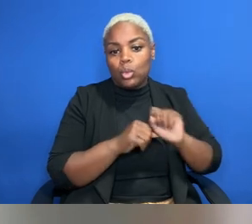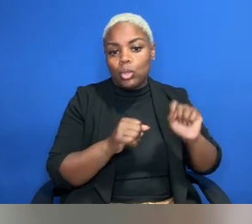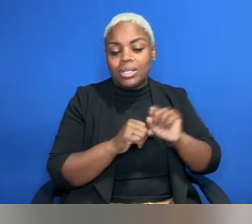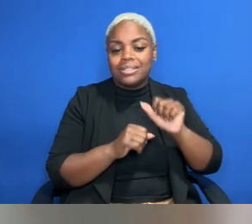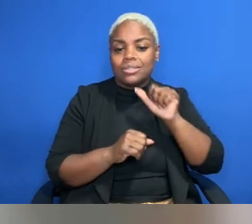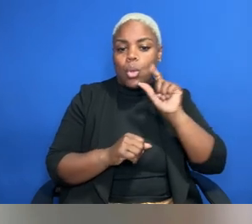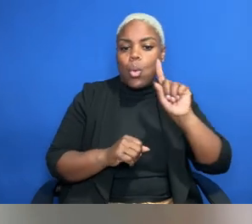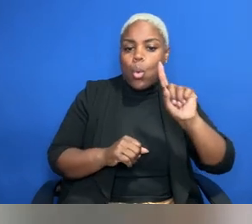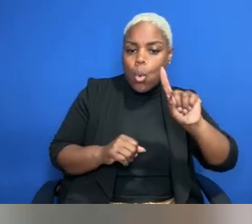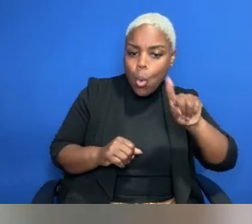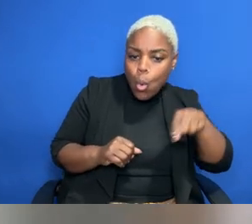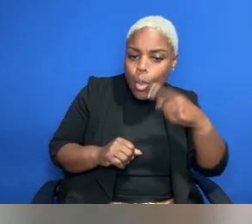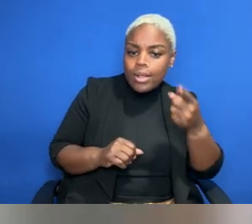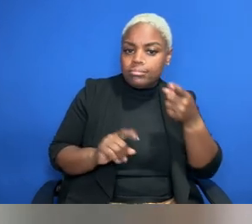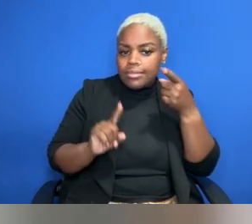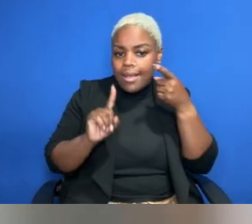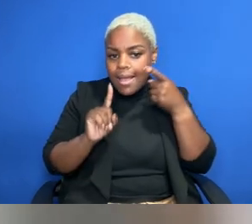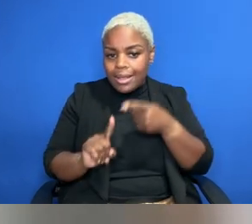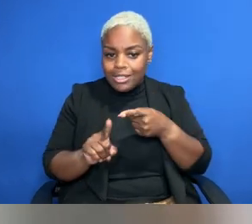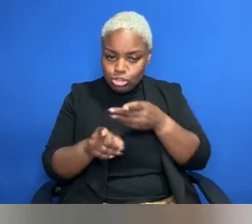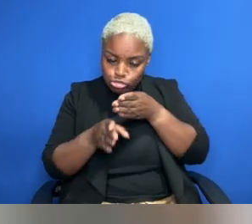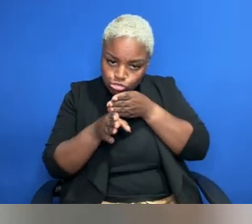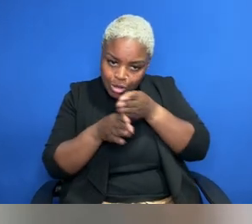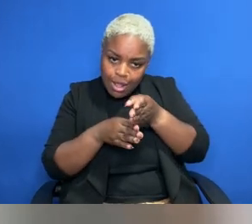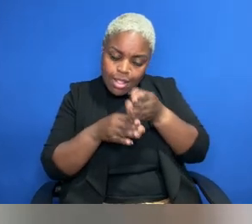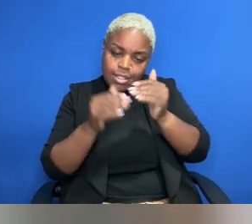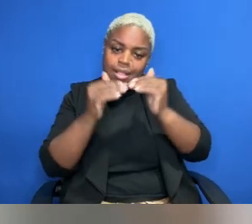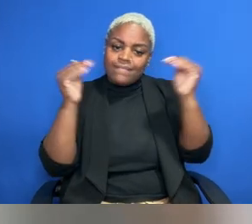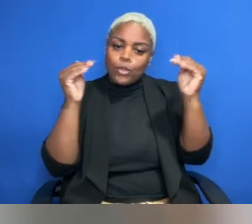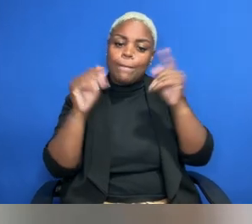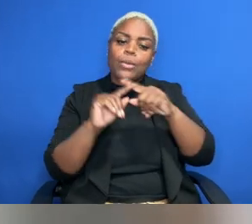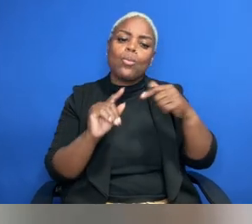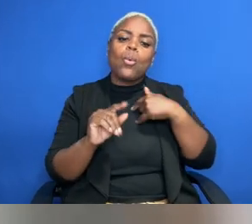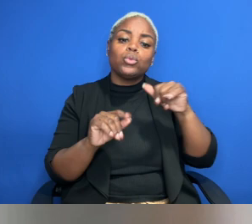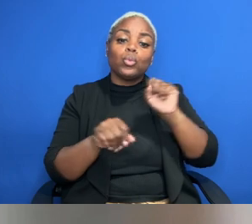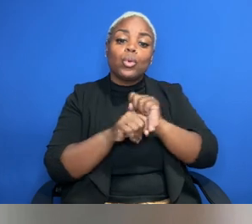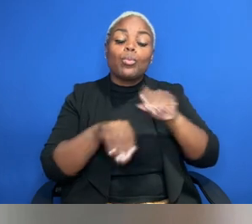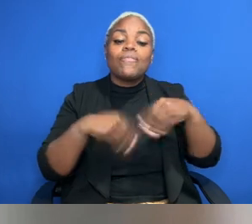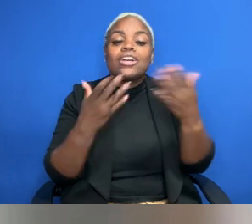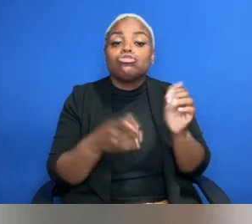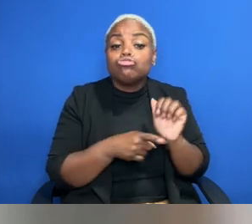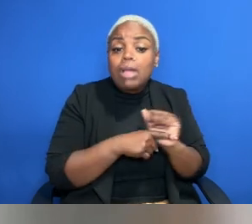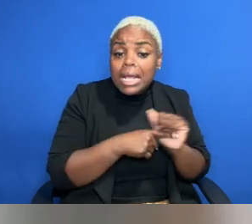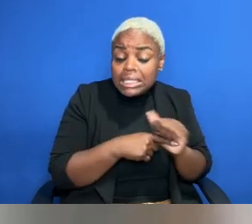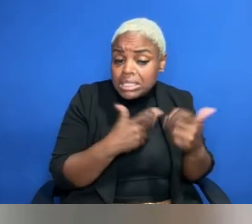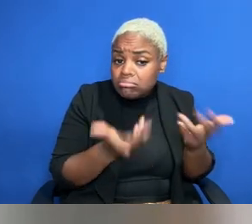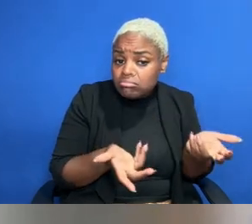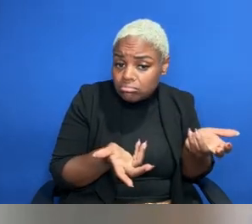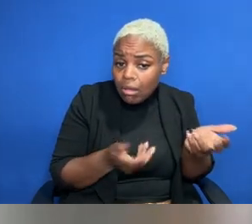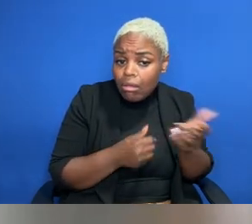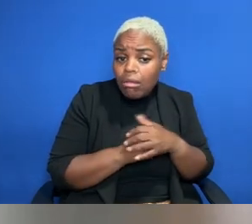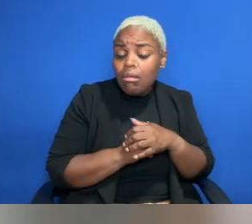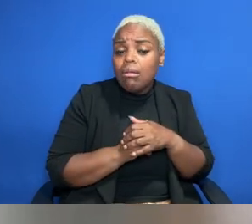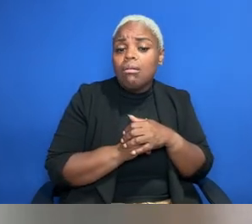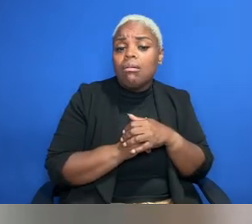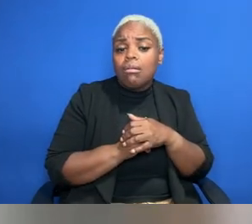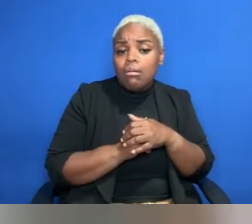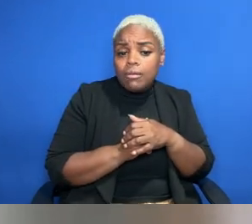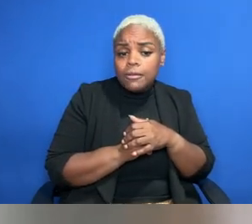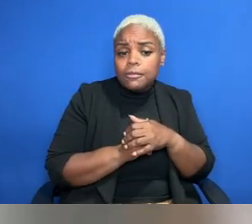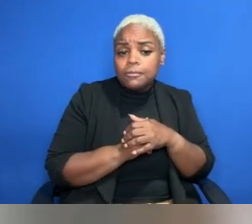saying before, a lot of MAC's work is not only at the direct level, but we're also